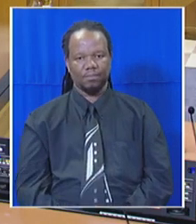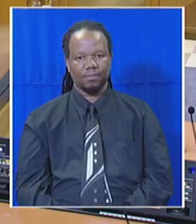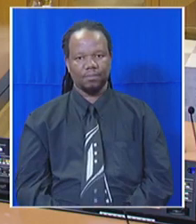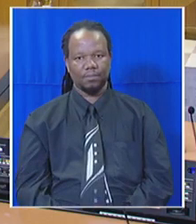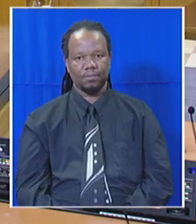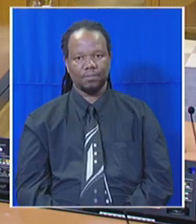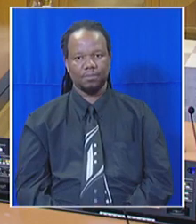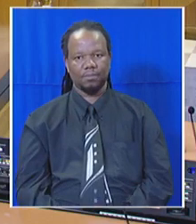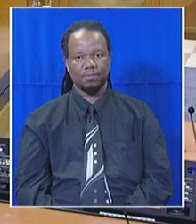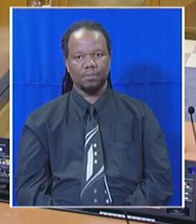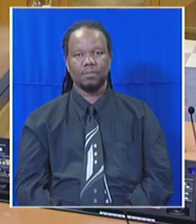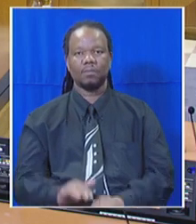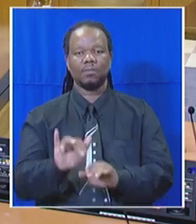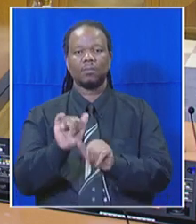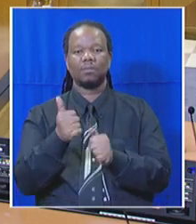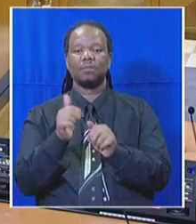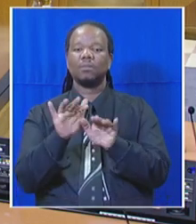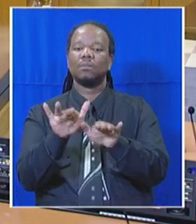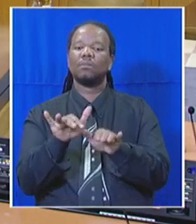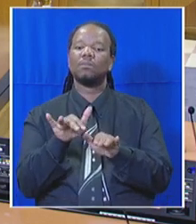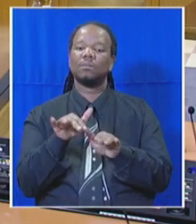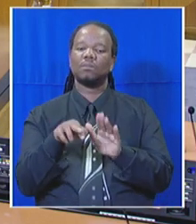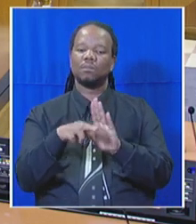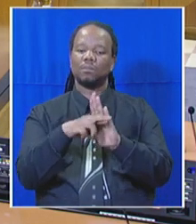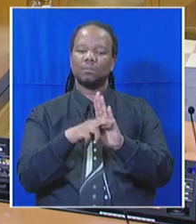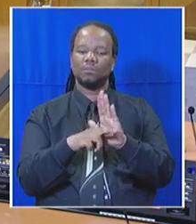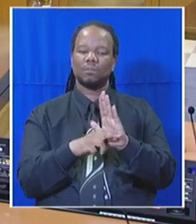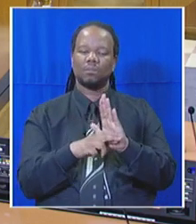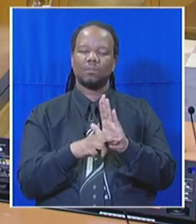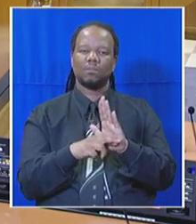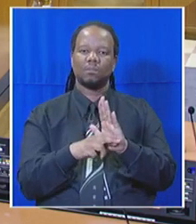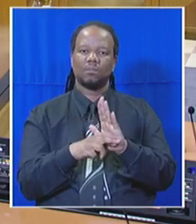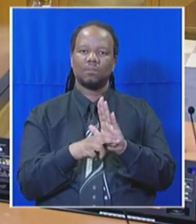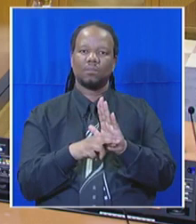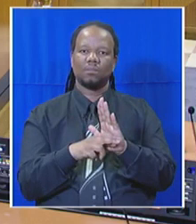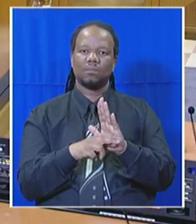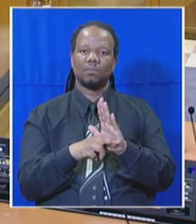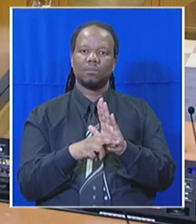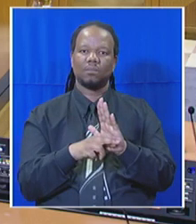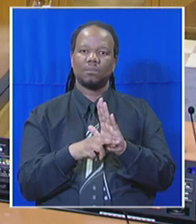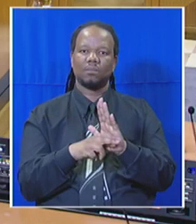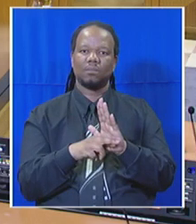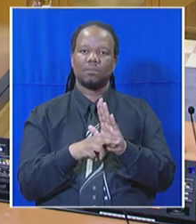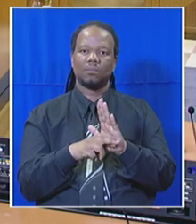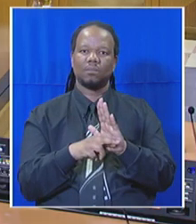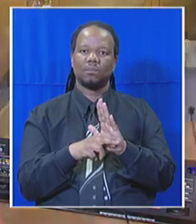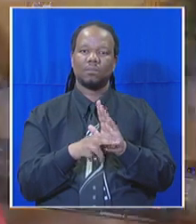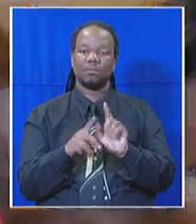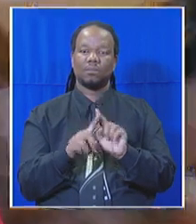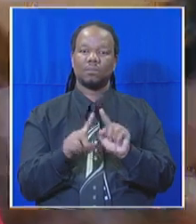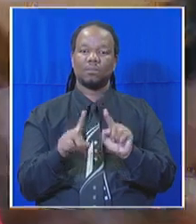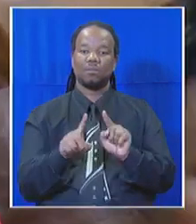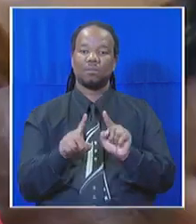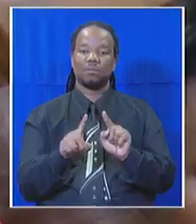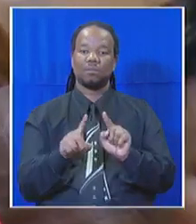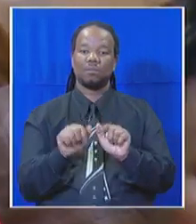The rules of this House forbids the continuation of the National Assembly, the